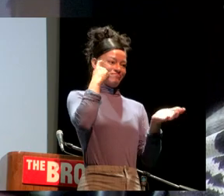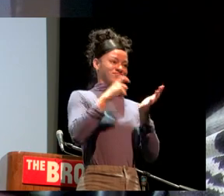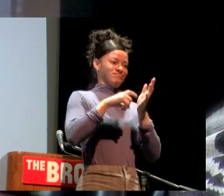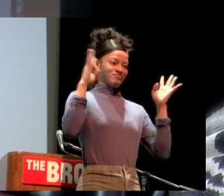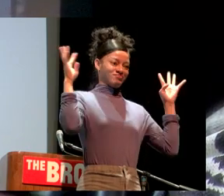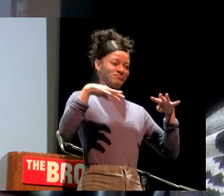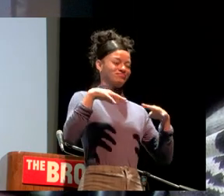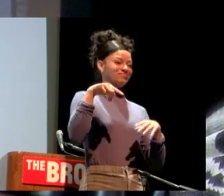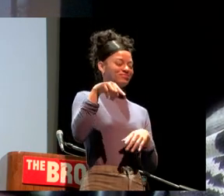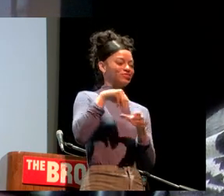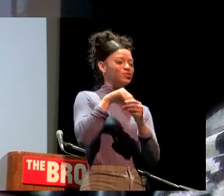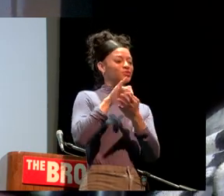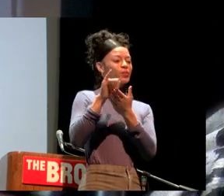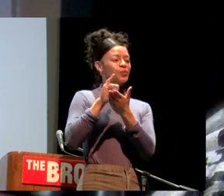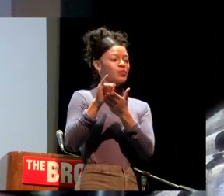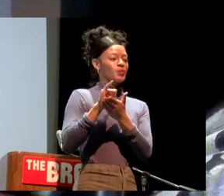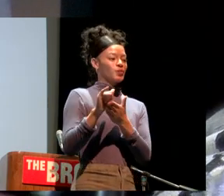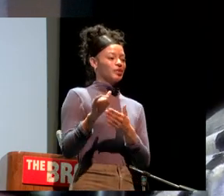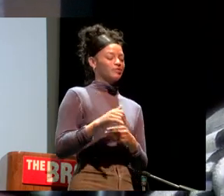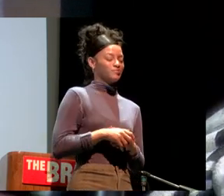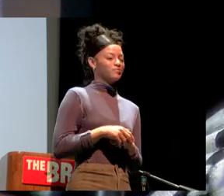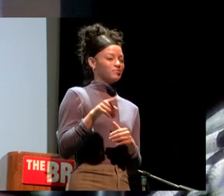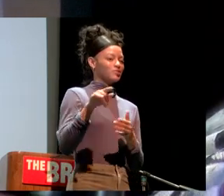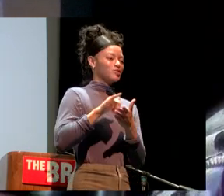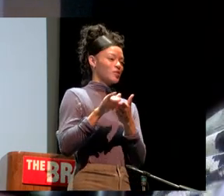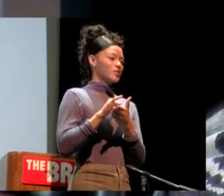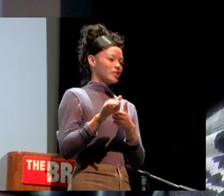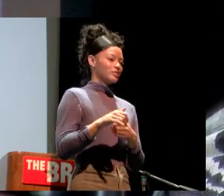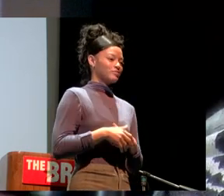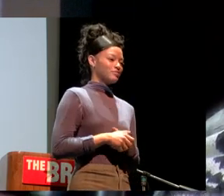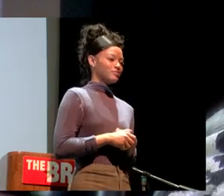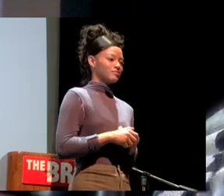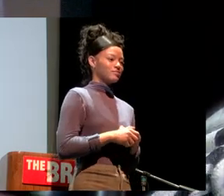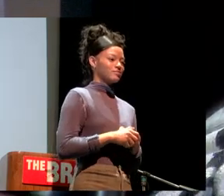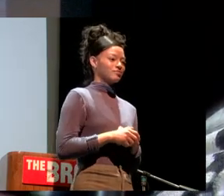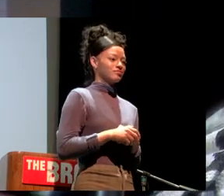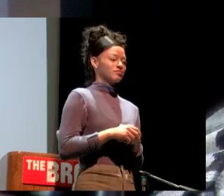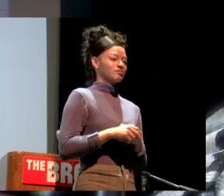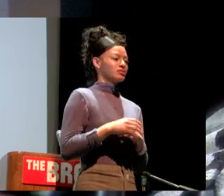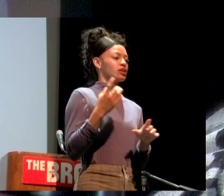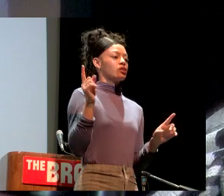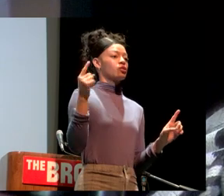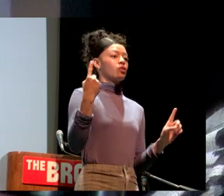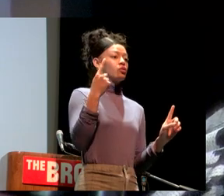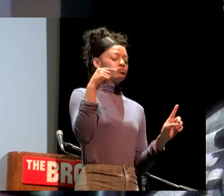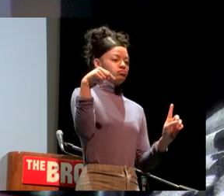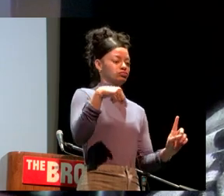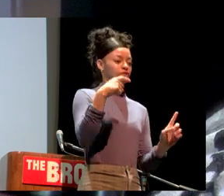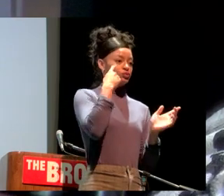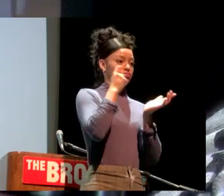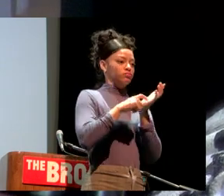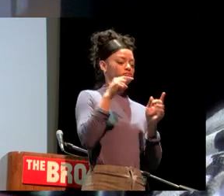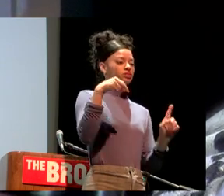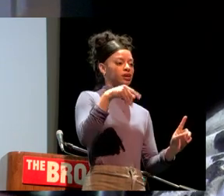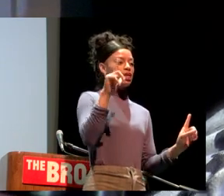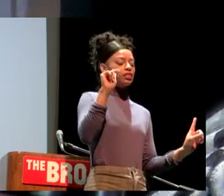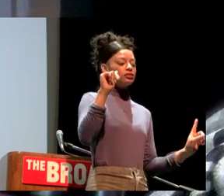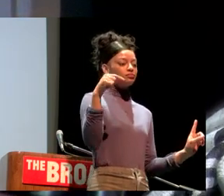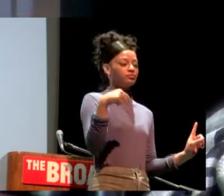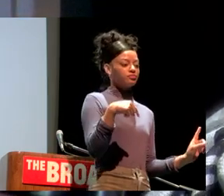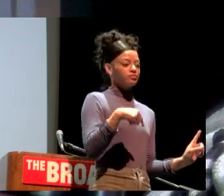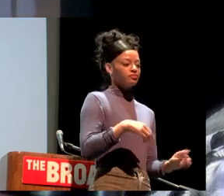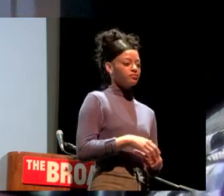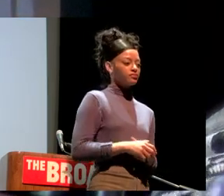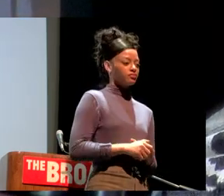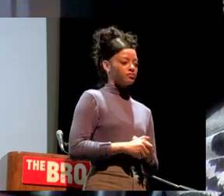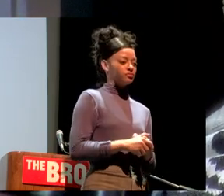Angeles also. Oh, weather is Los Angeles. But, you know, this few days is too